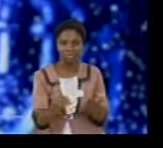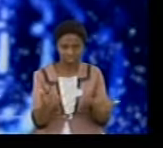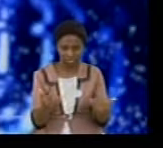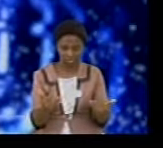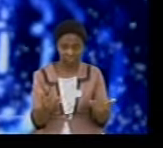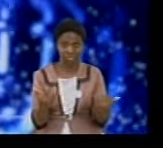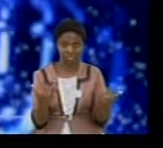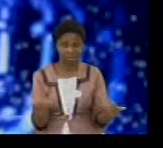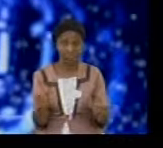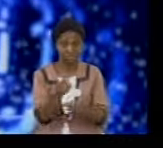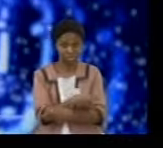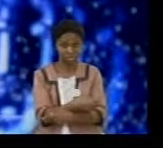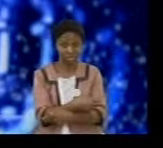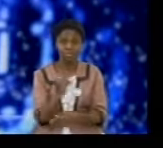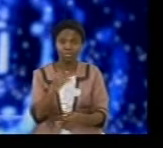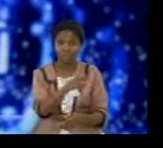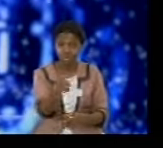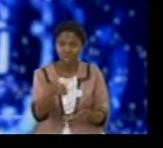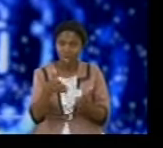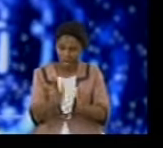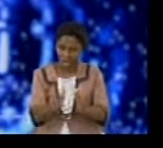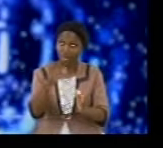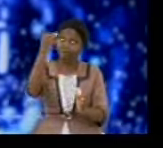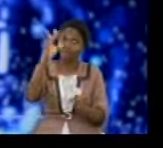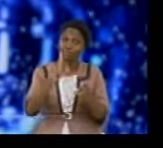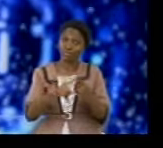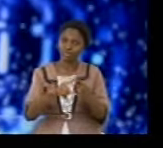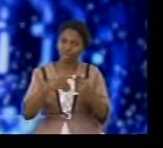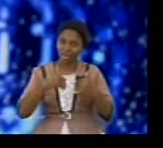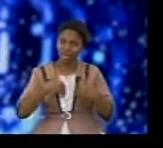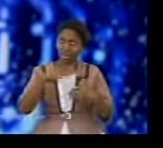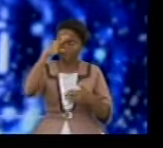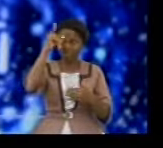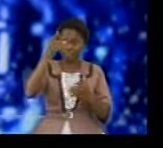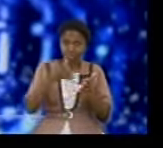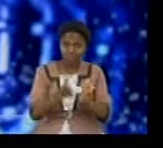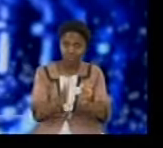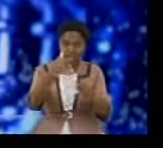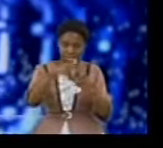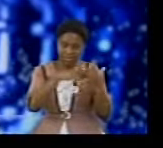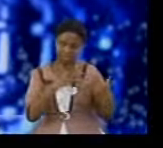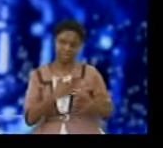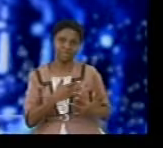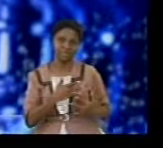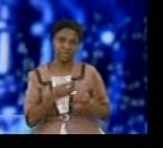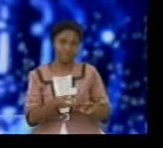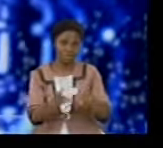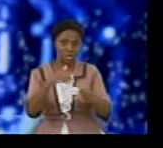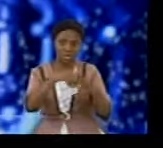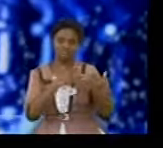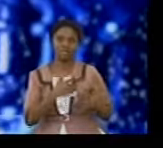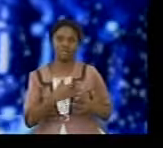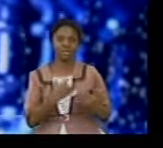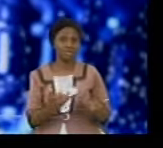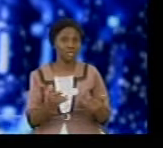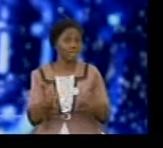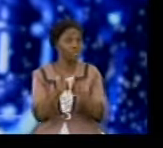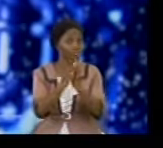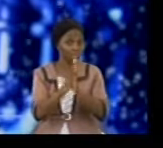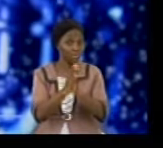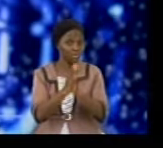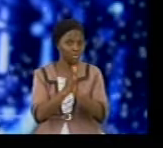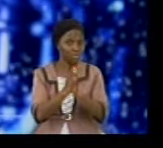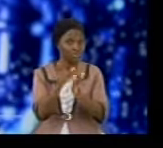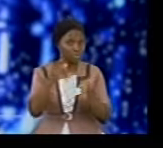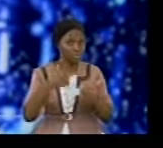So allow God to have His way with you. Yes? As we pray, I want to give you that opportunity. And